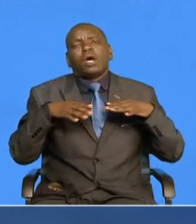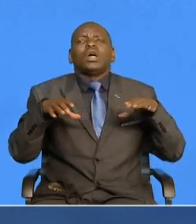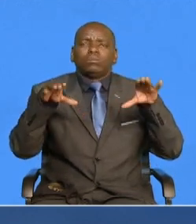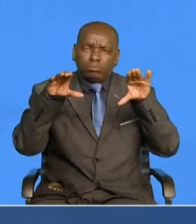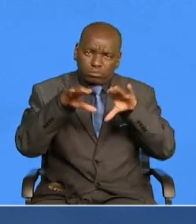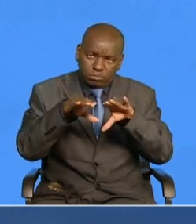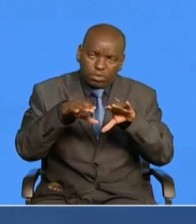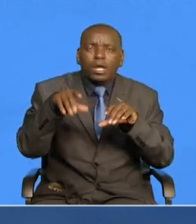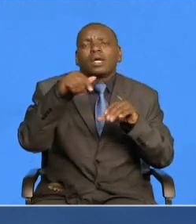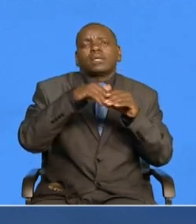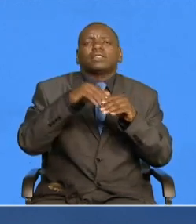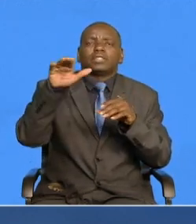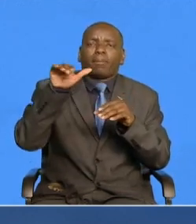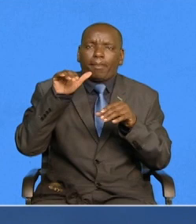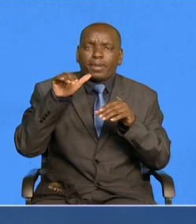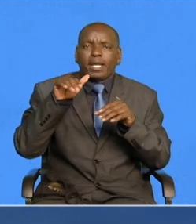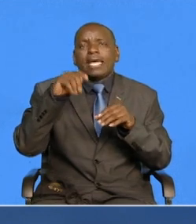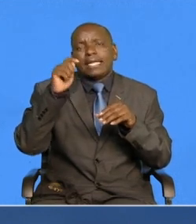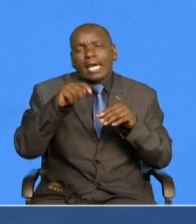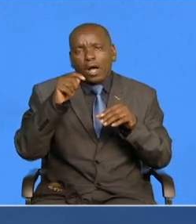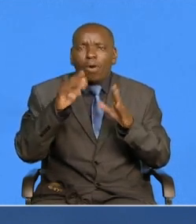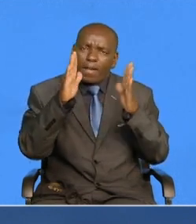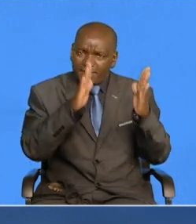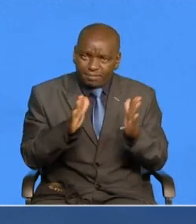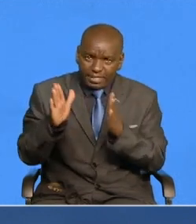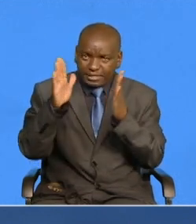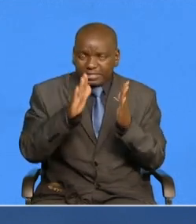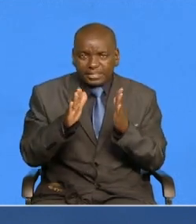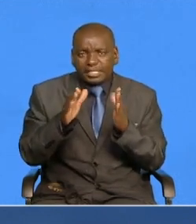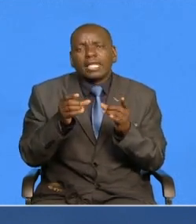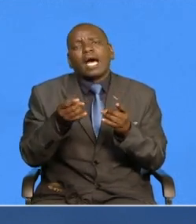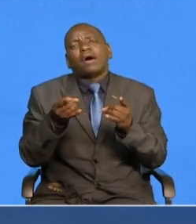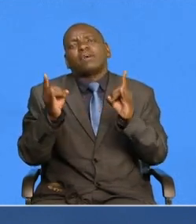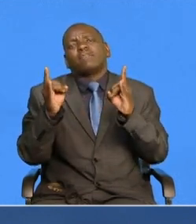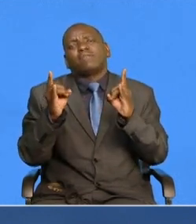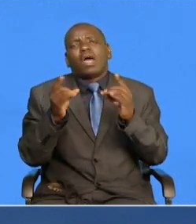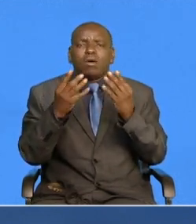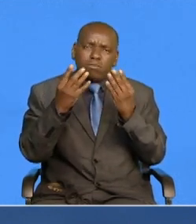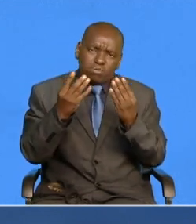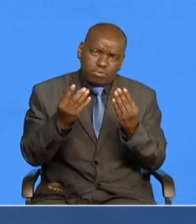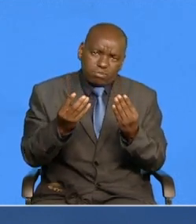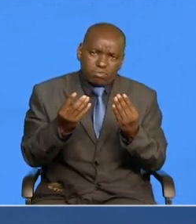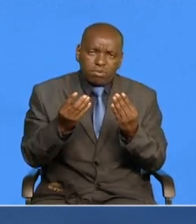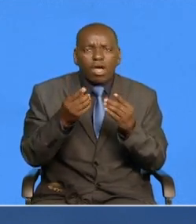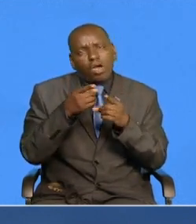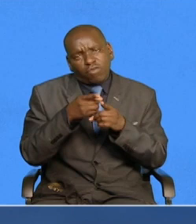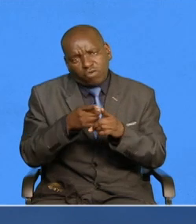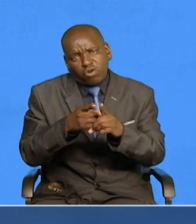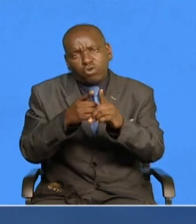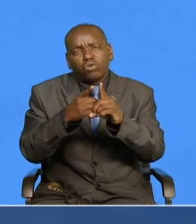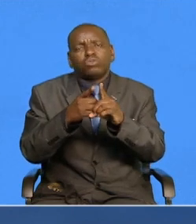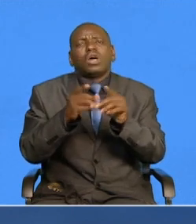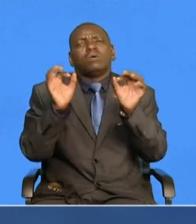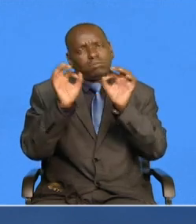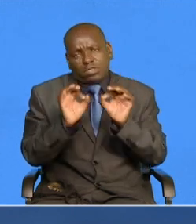public places in Zimbabwe. These measures are, however, simply not being